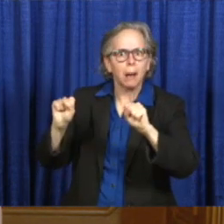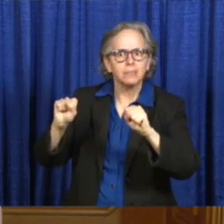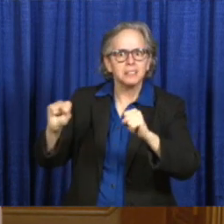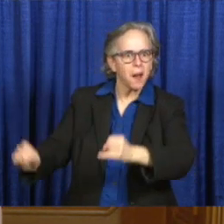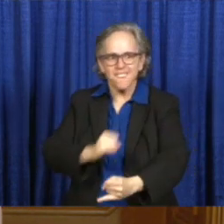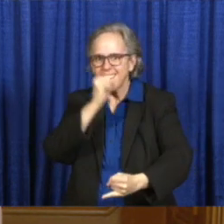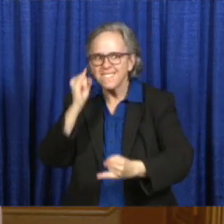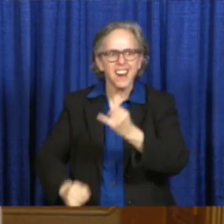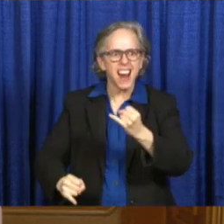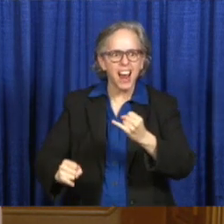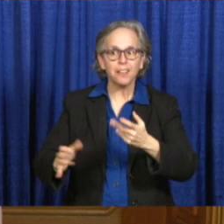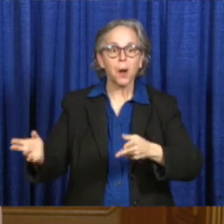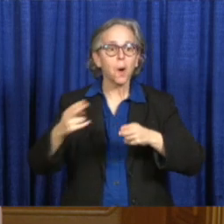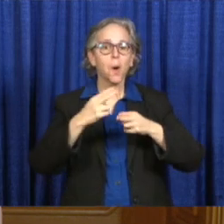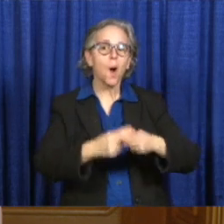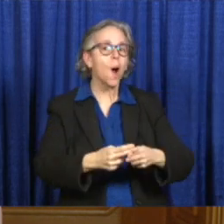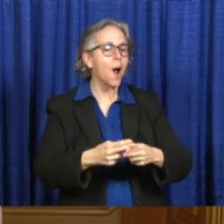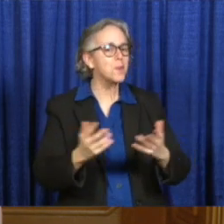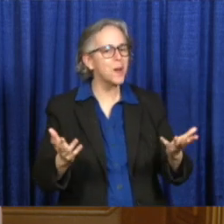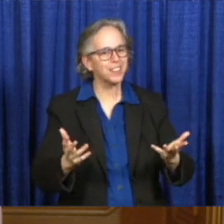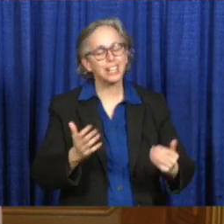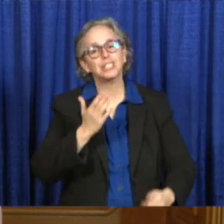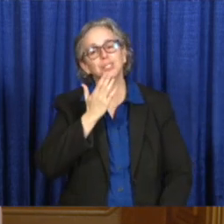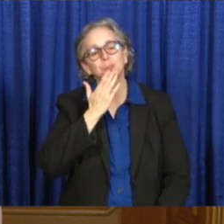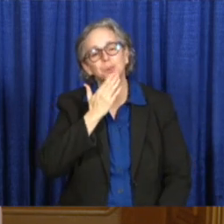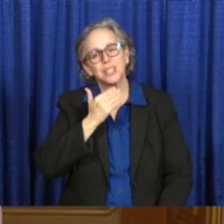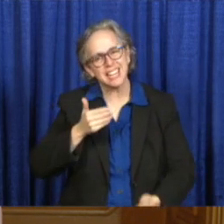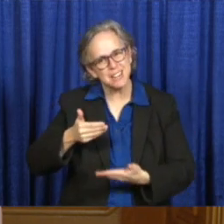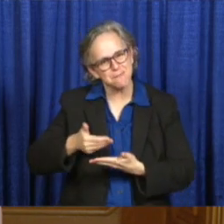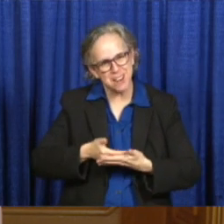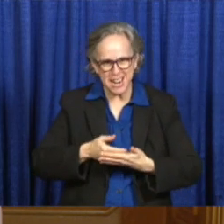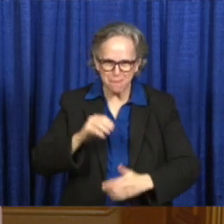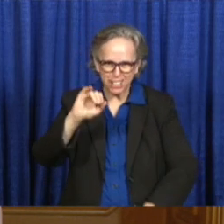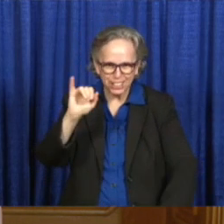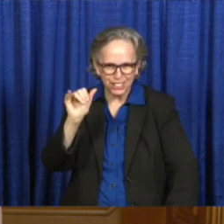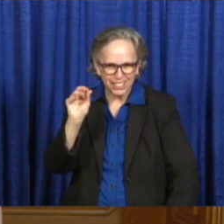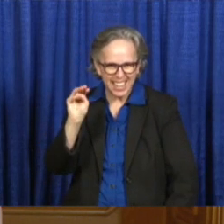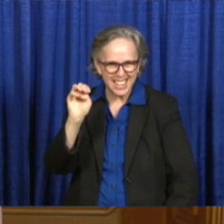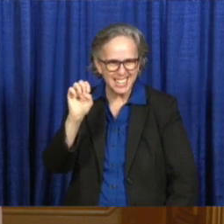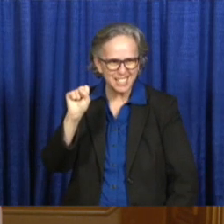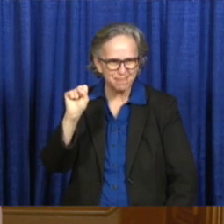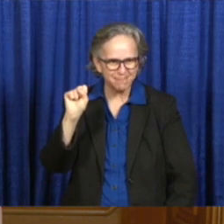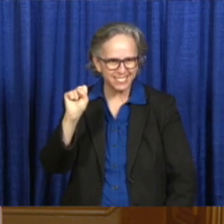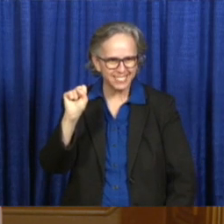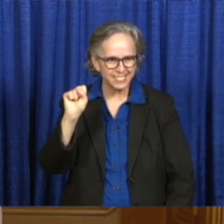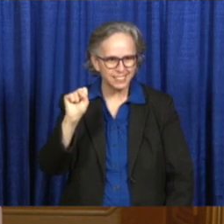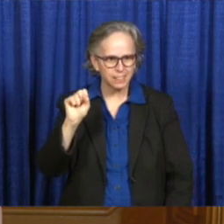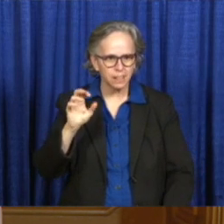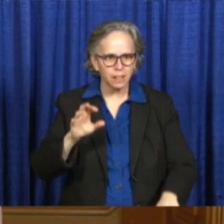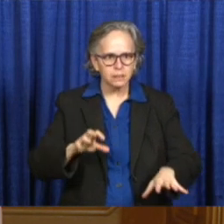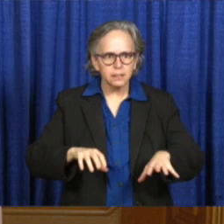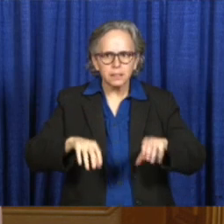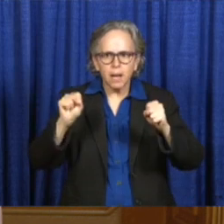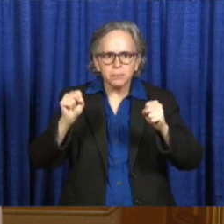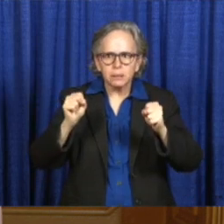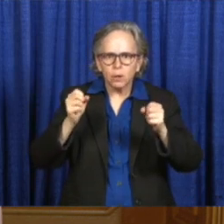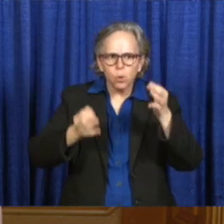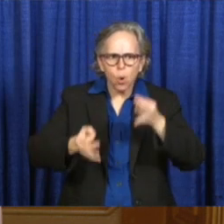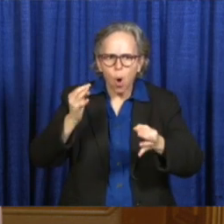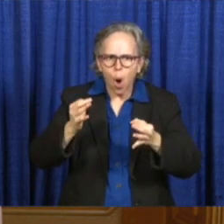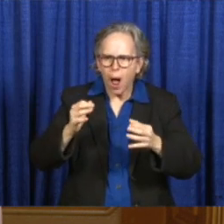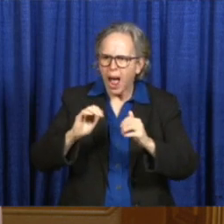Baby James. To accomplish this, they used Zoom technology. Yesterday, they were